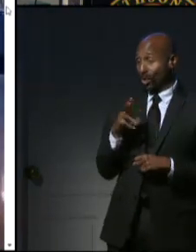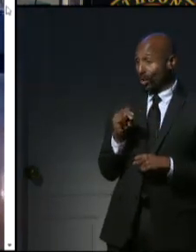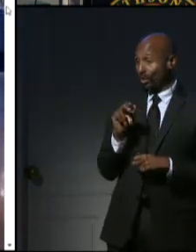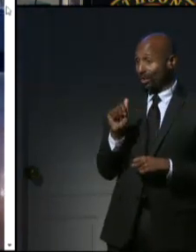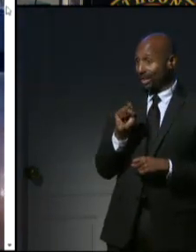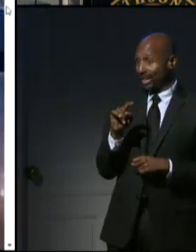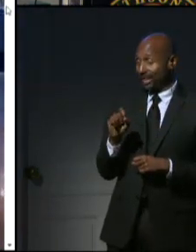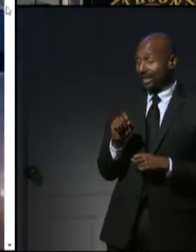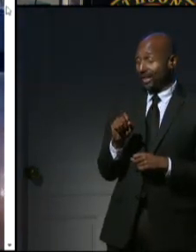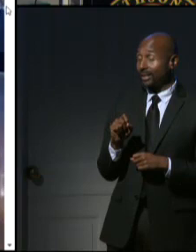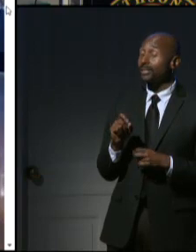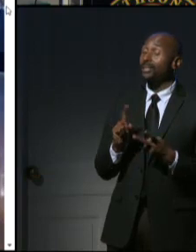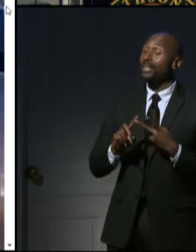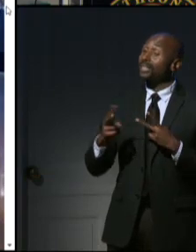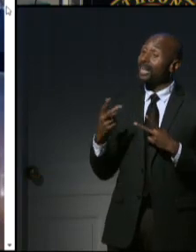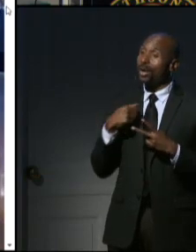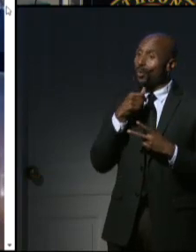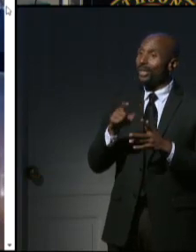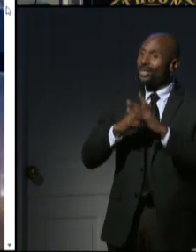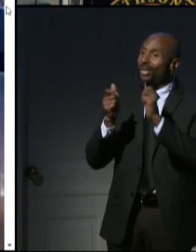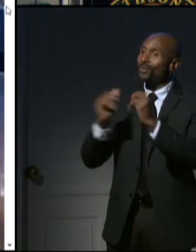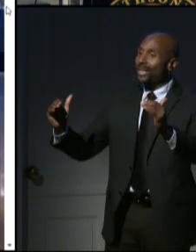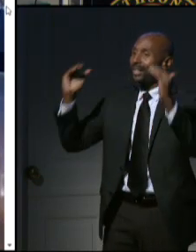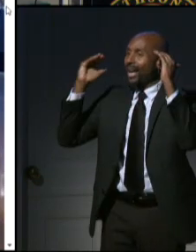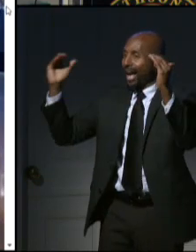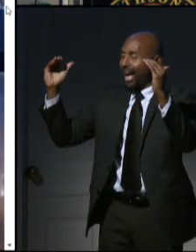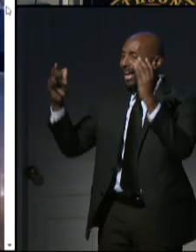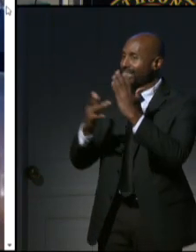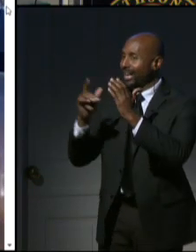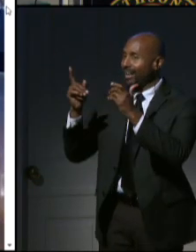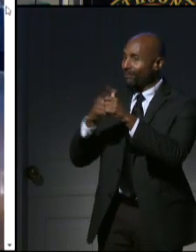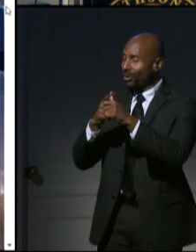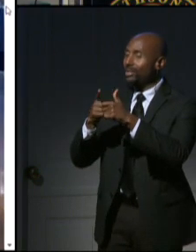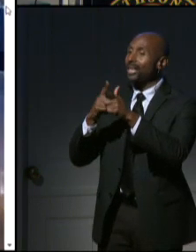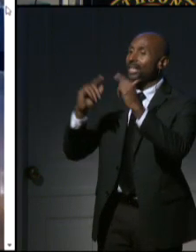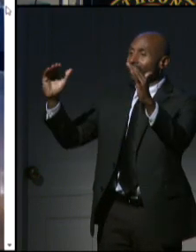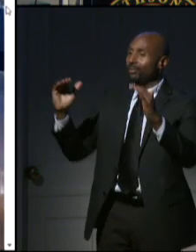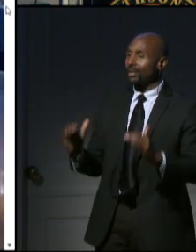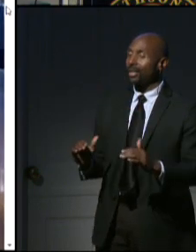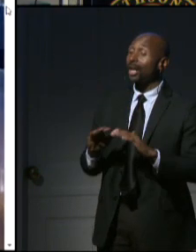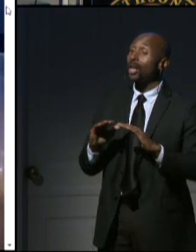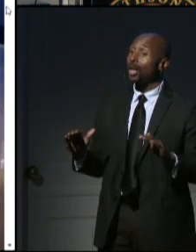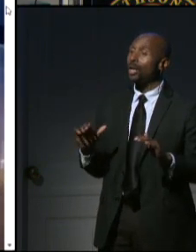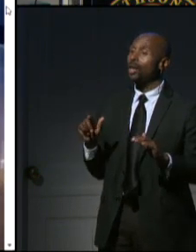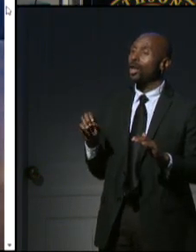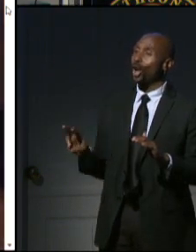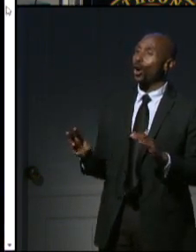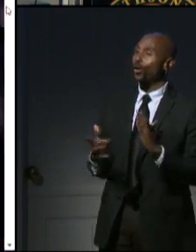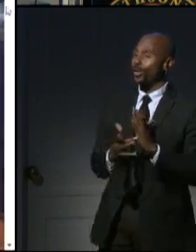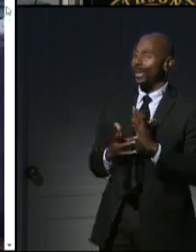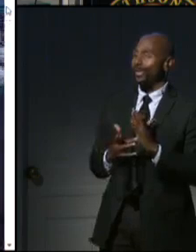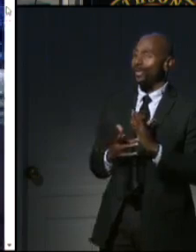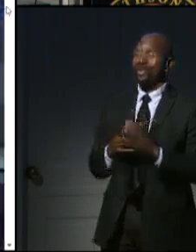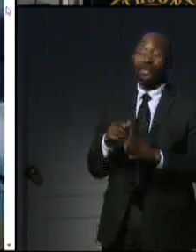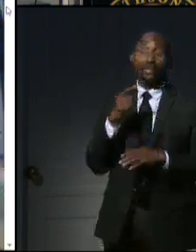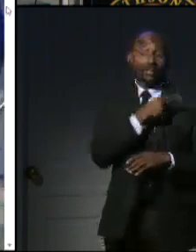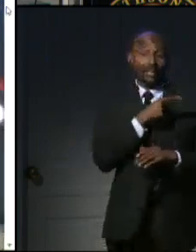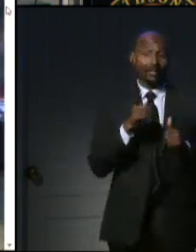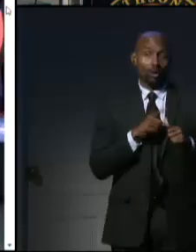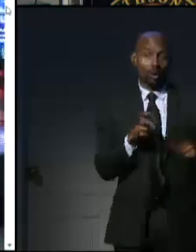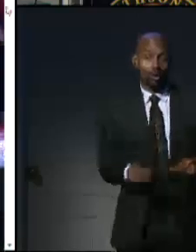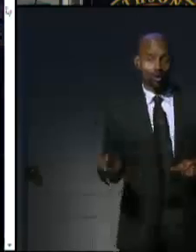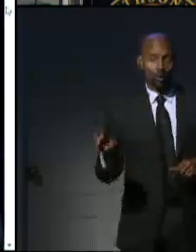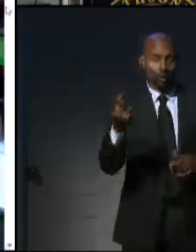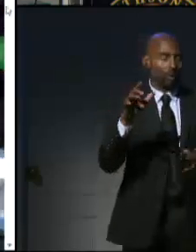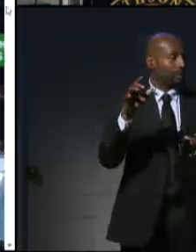high-tech and then went to low-tech instead. This tour through that you can see, we originally had done